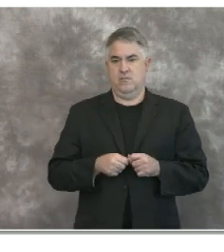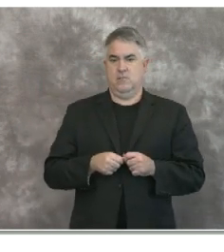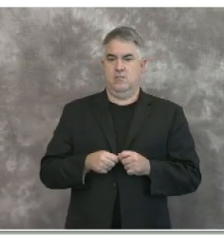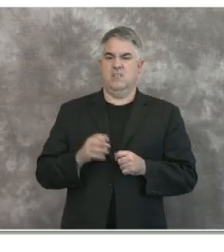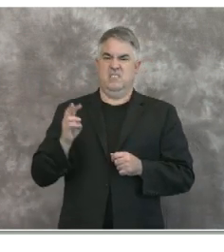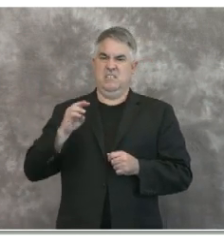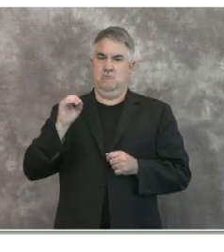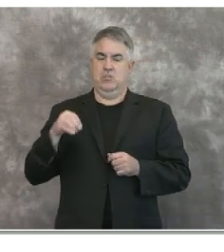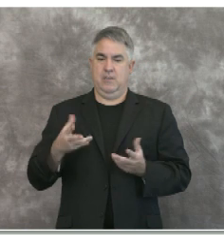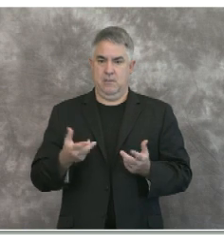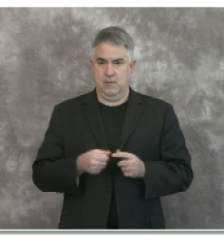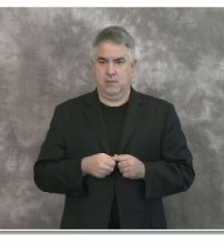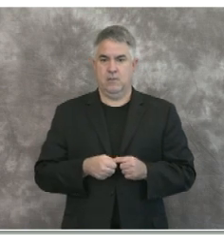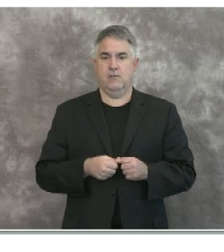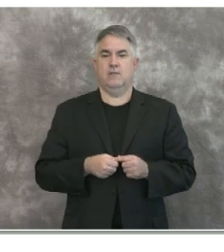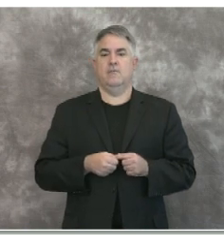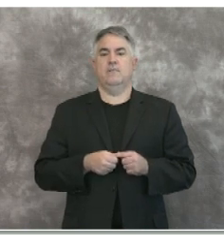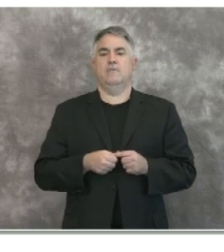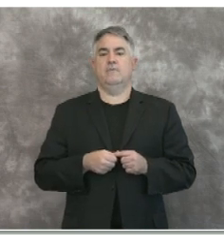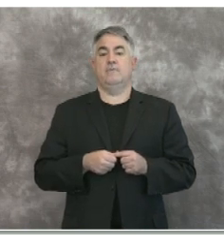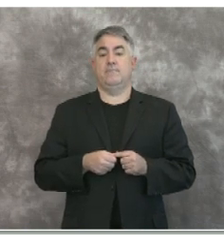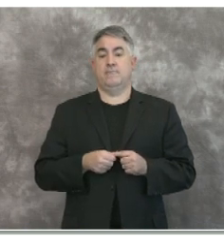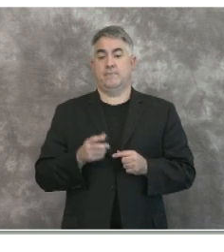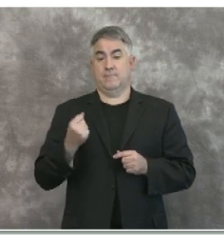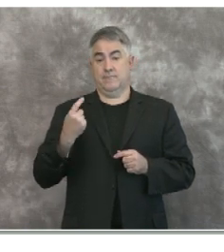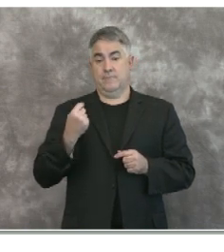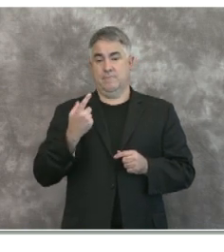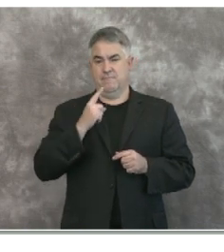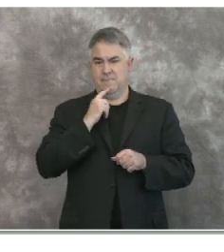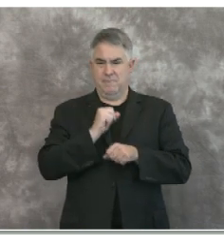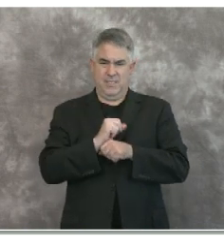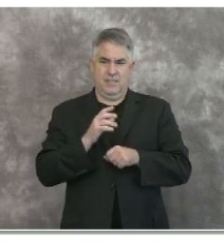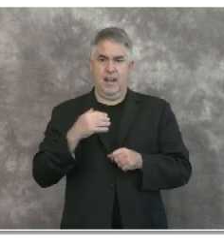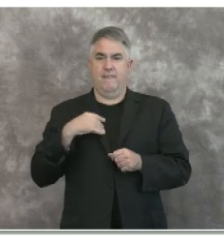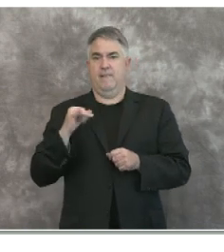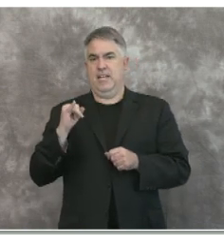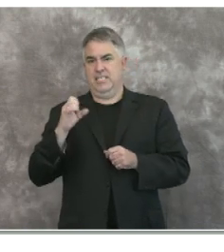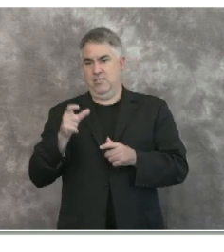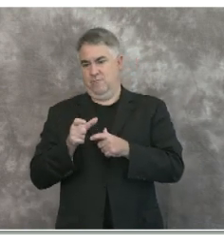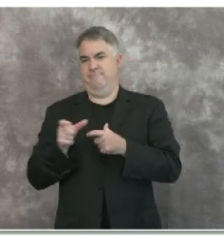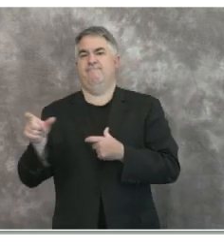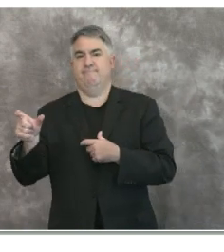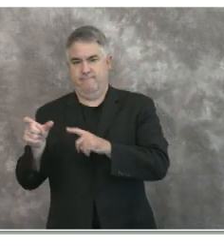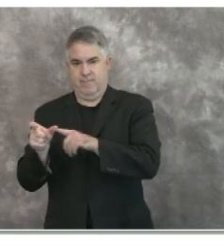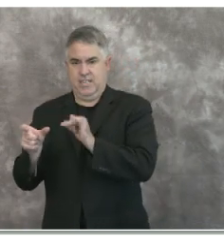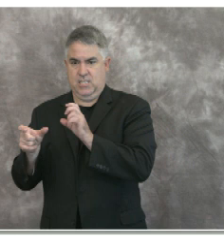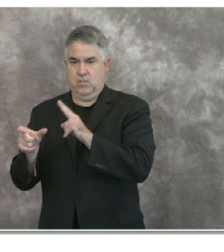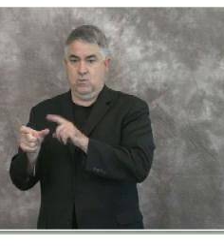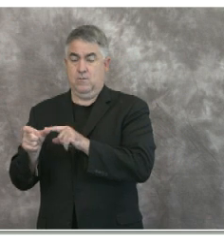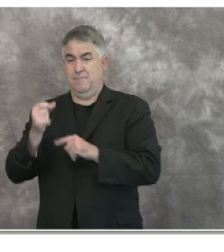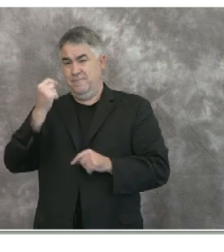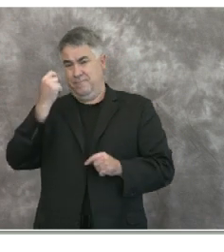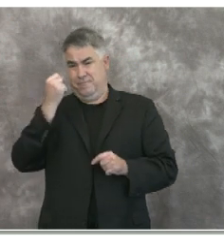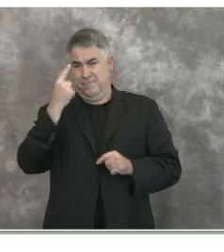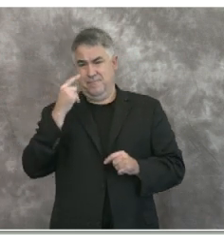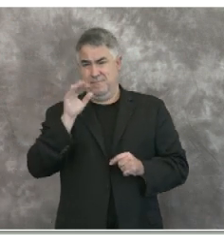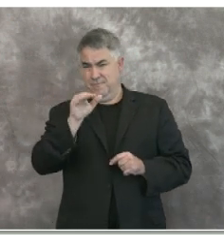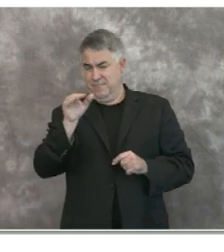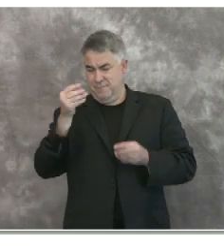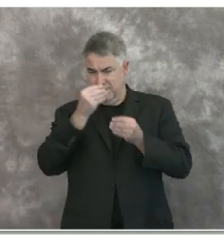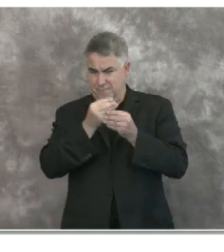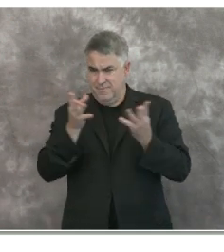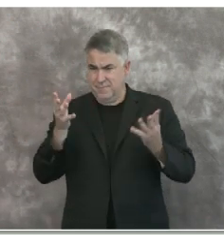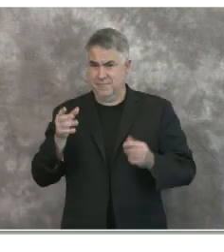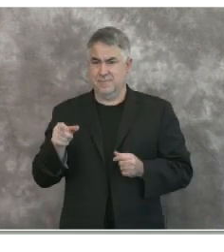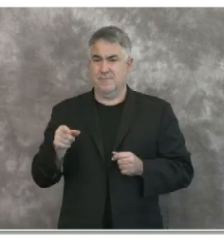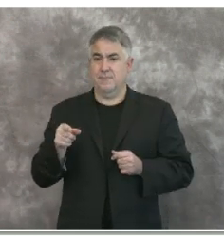of the total, have been admitted to the ICU. And just to remember, as a reminder, these are